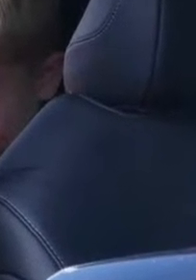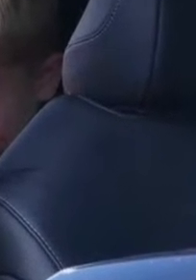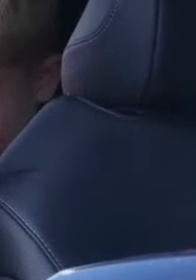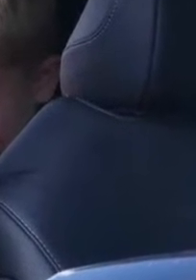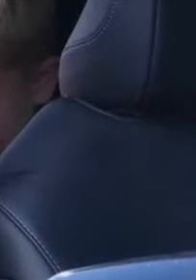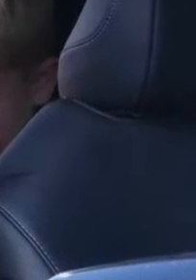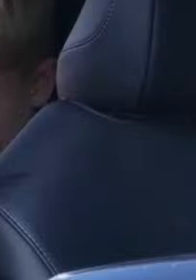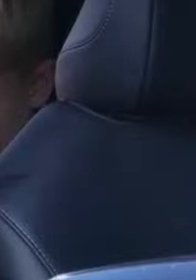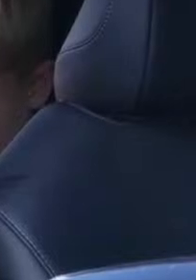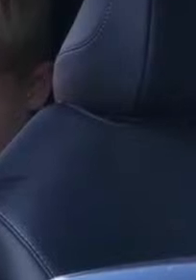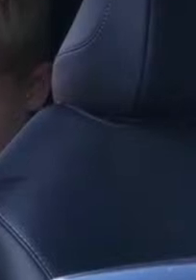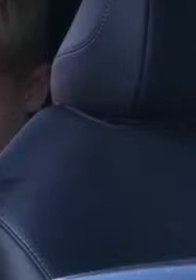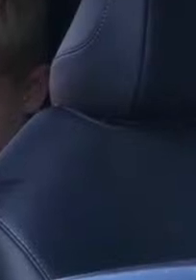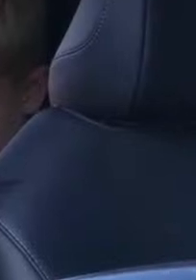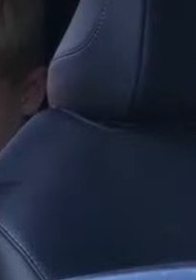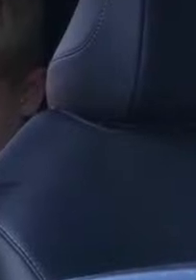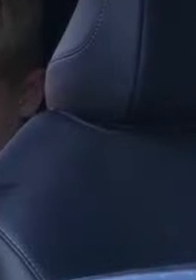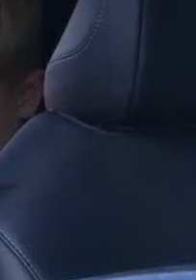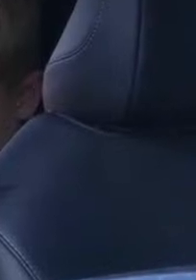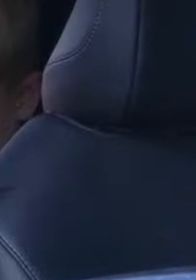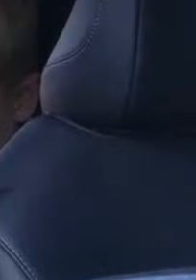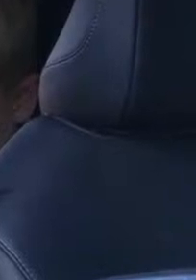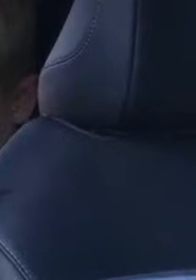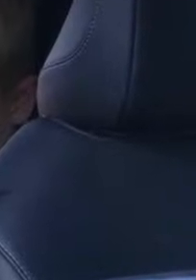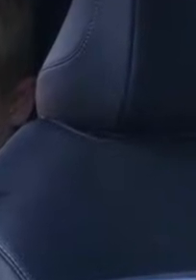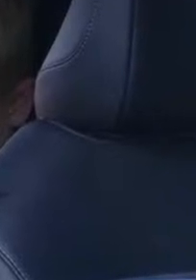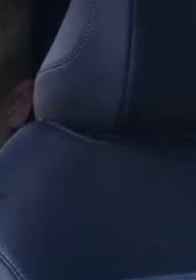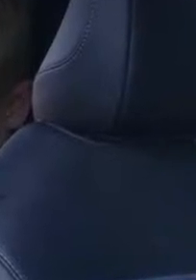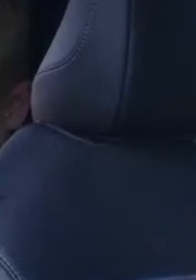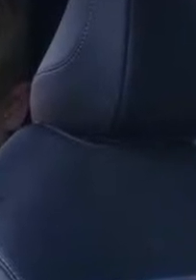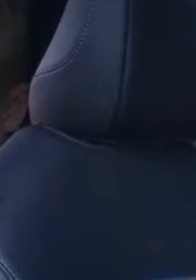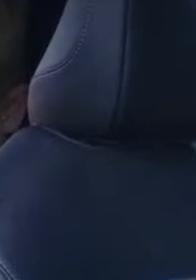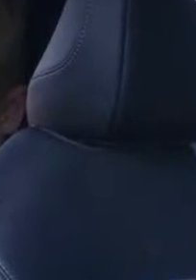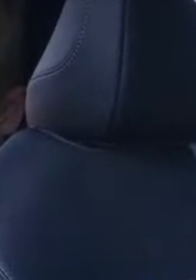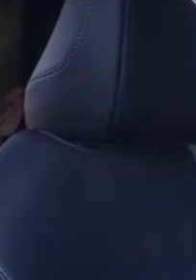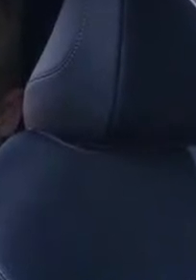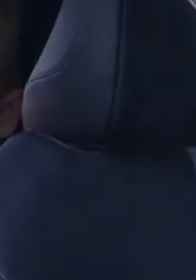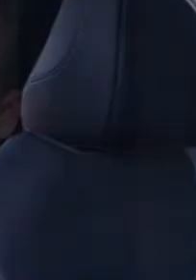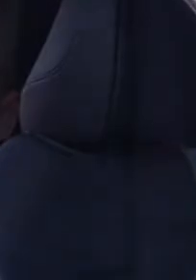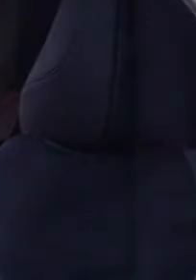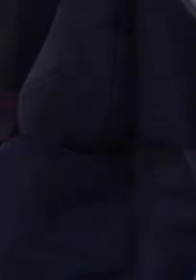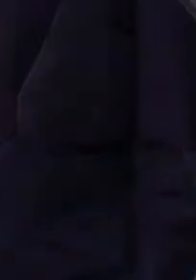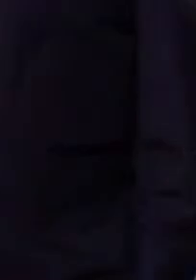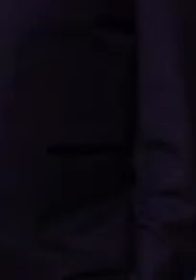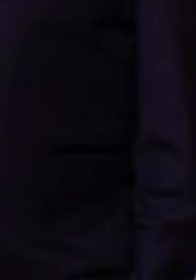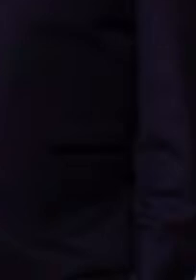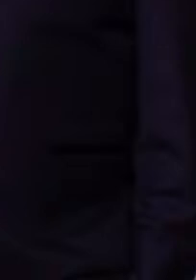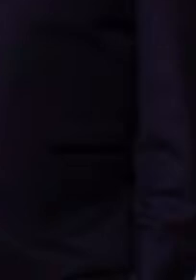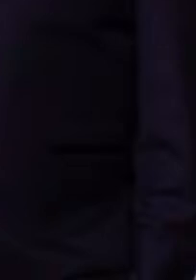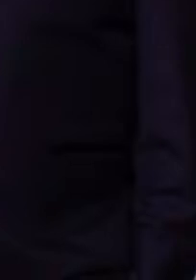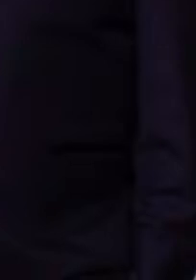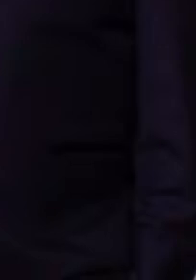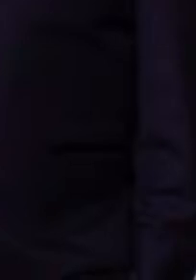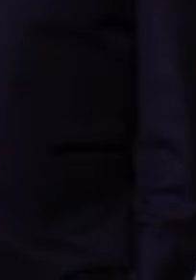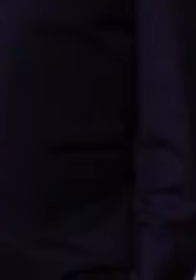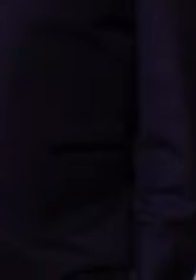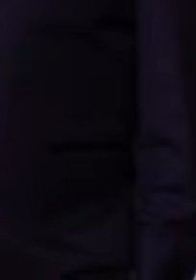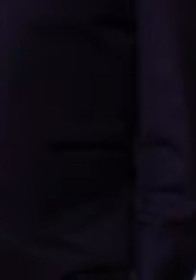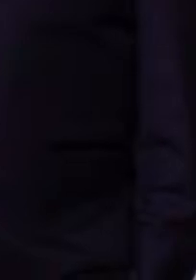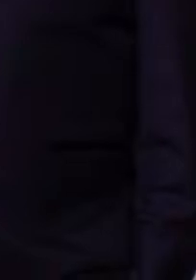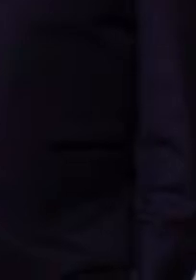Noticing, well, everybody's off partying. Whoa. water stars over ice